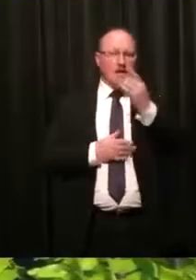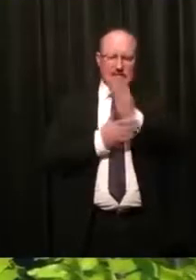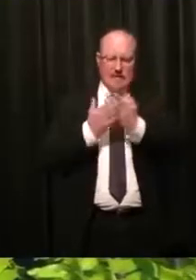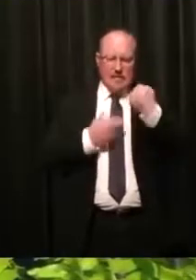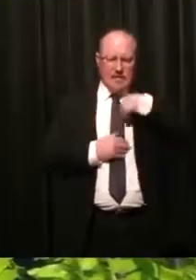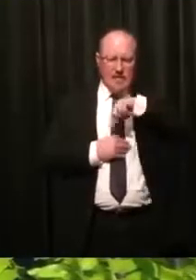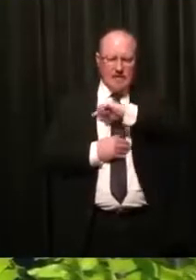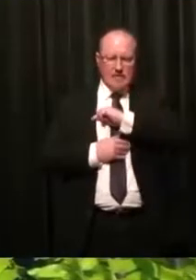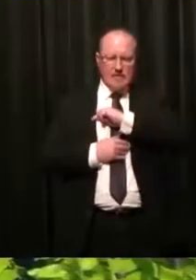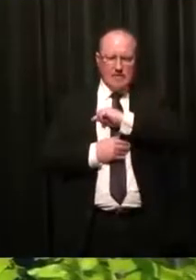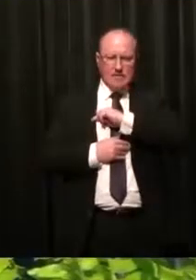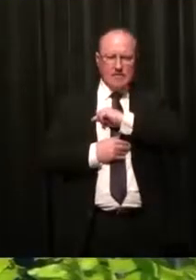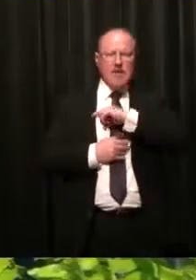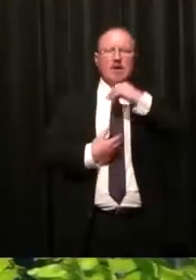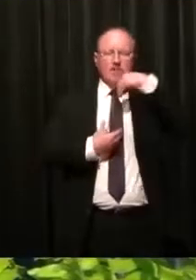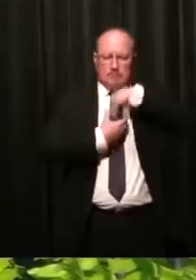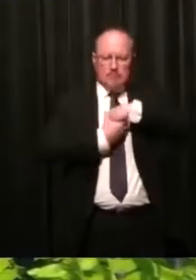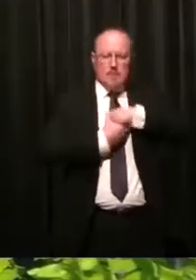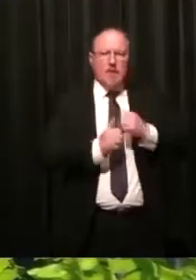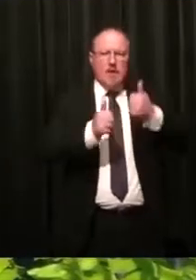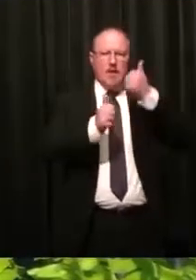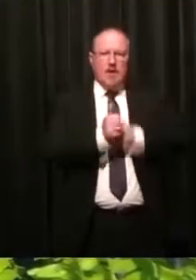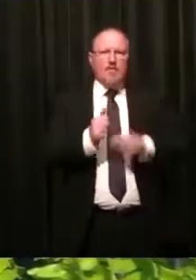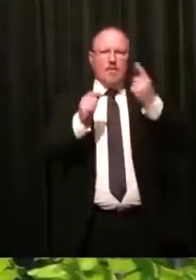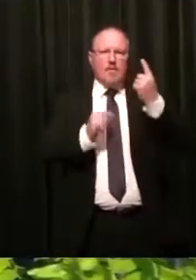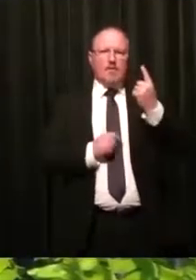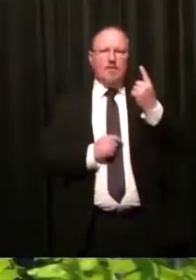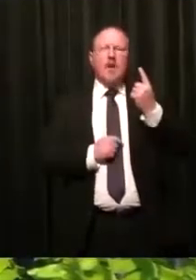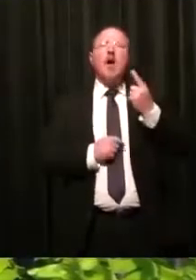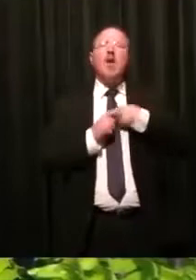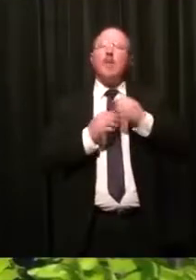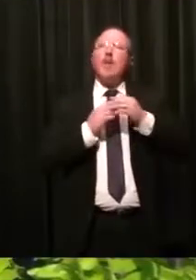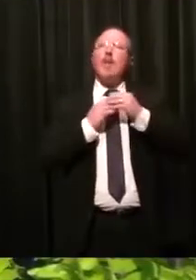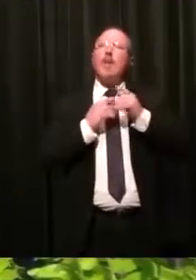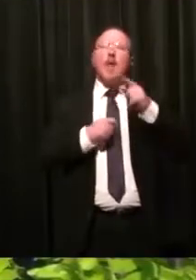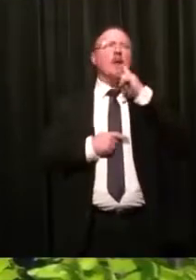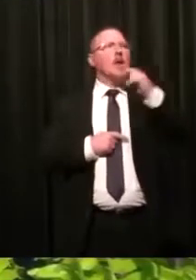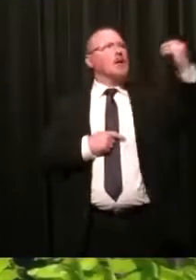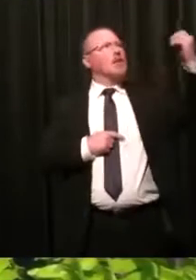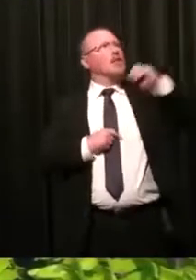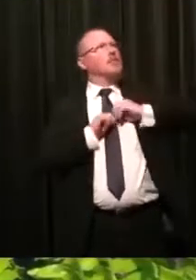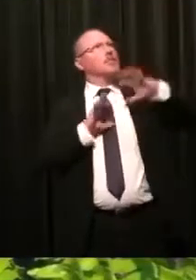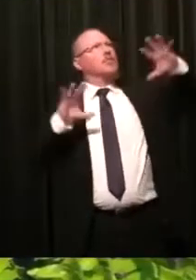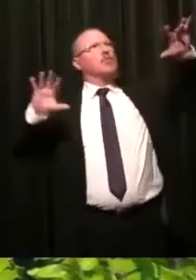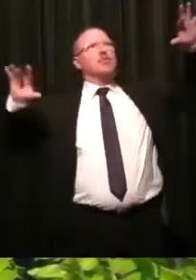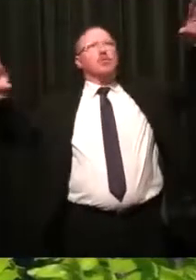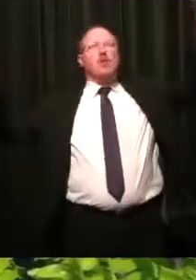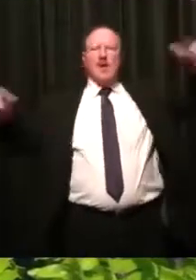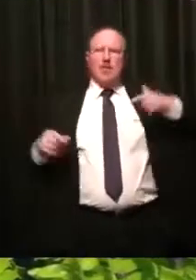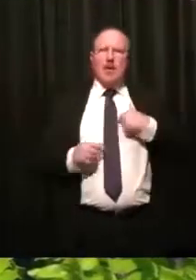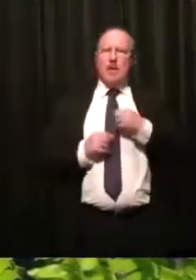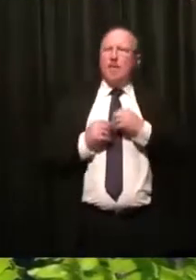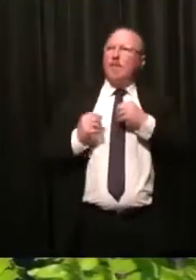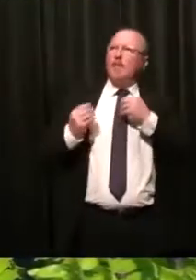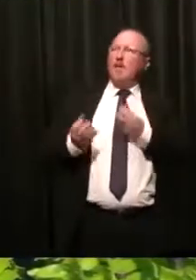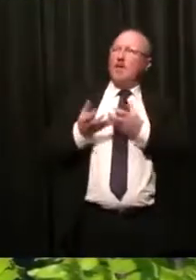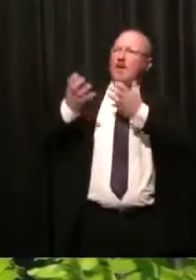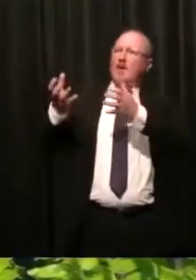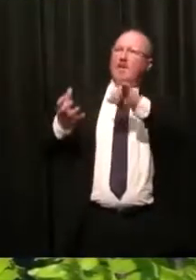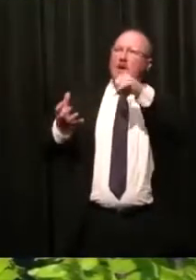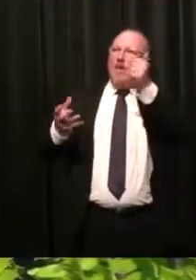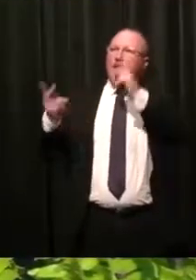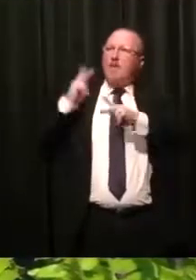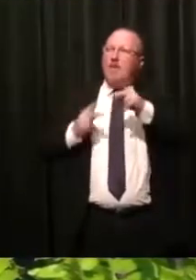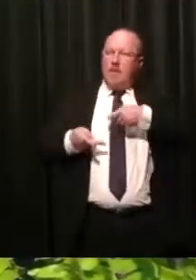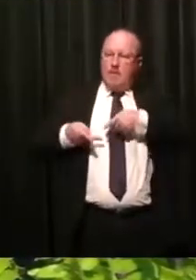It's not just in some of us, it is in everyone. And as we let our lights shine, we unconsciously